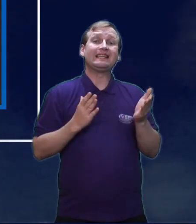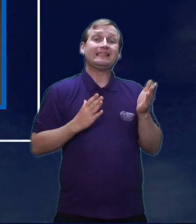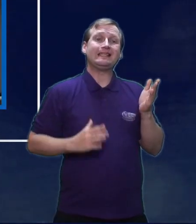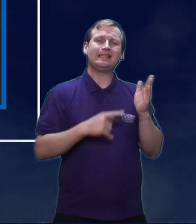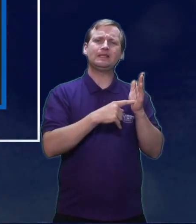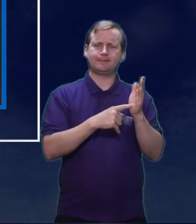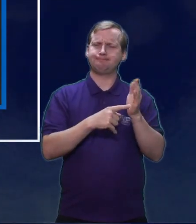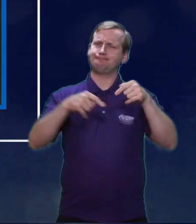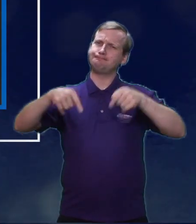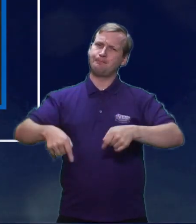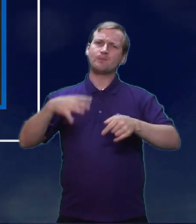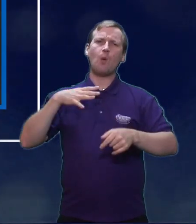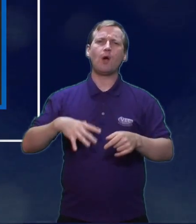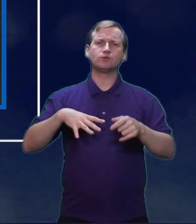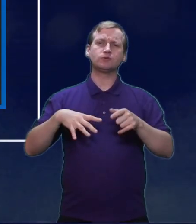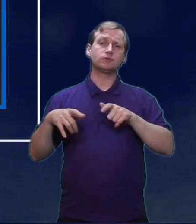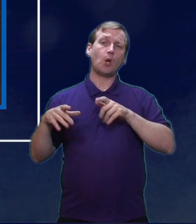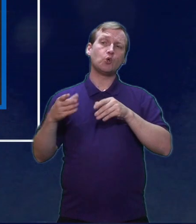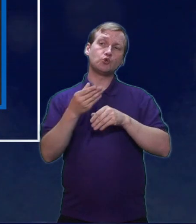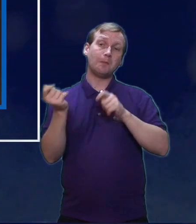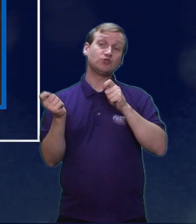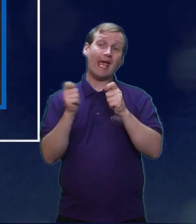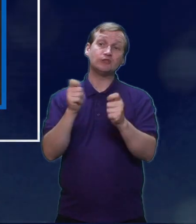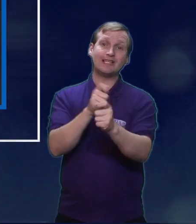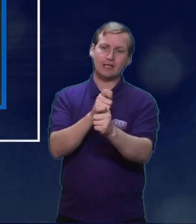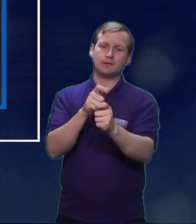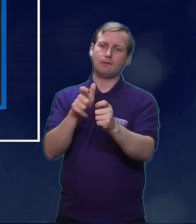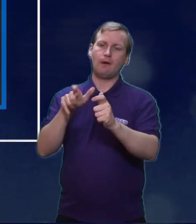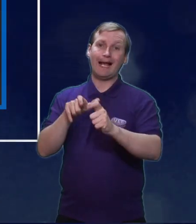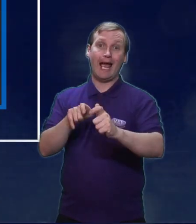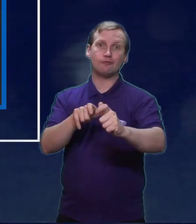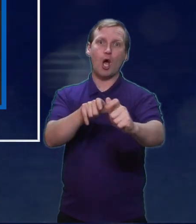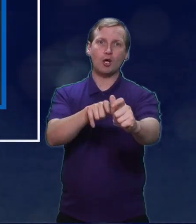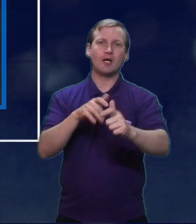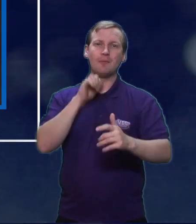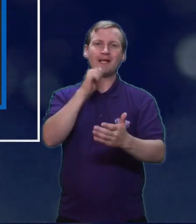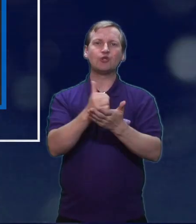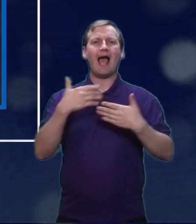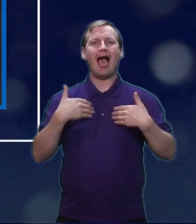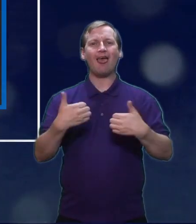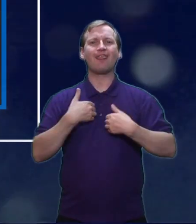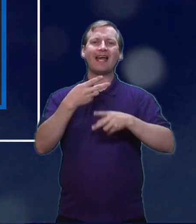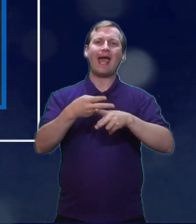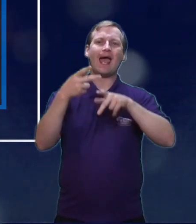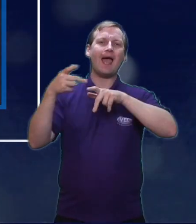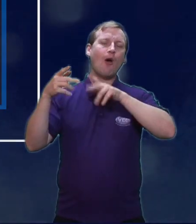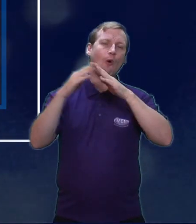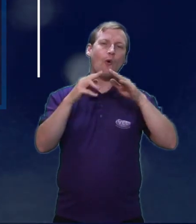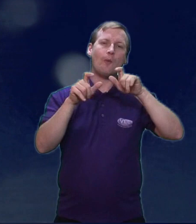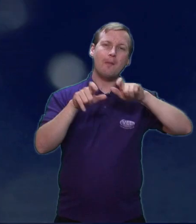really need them, we want to keep some of these changes that have allowed us to do more health and care at